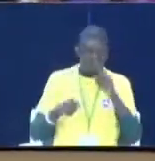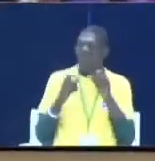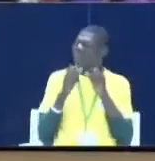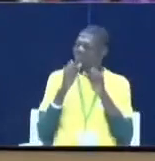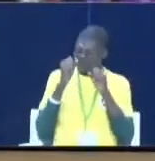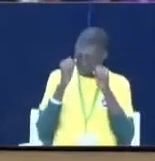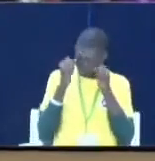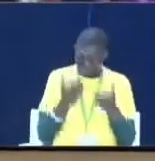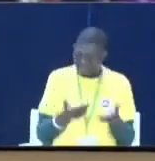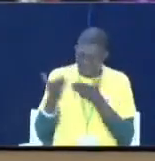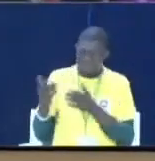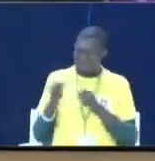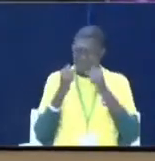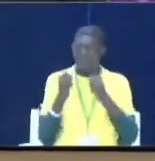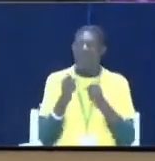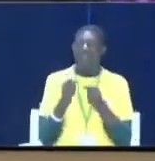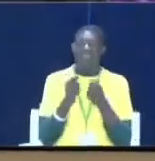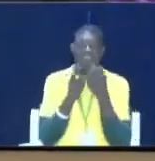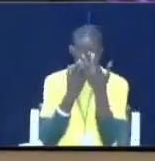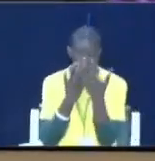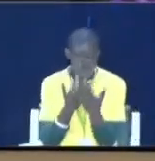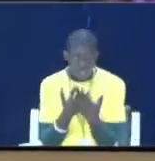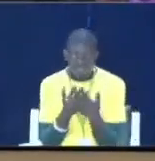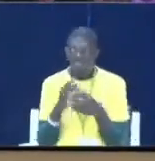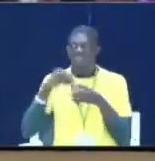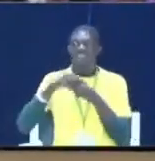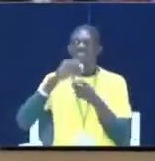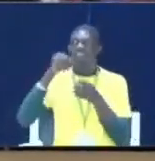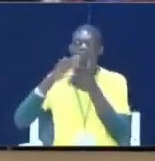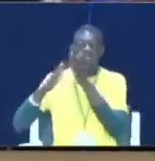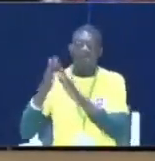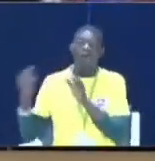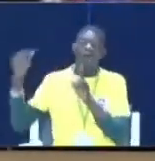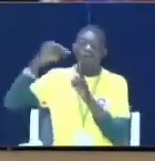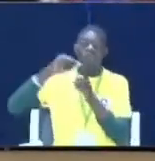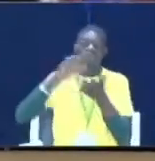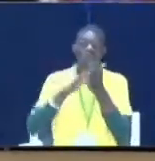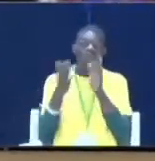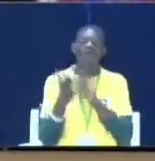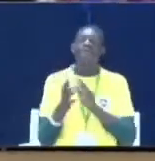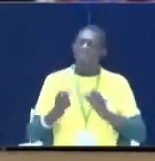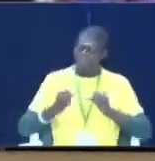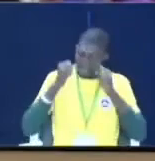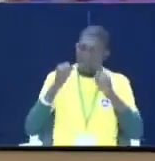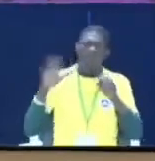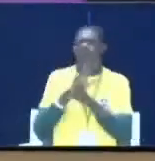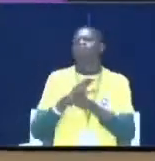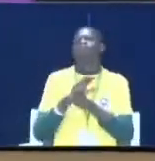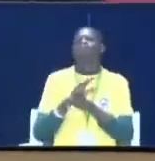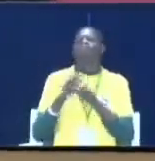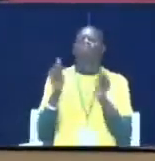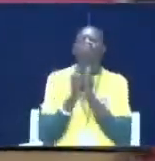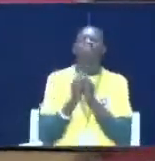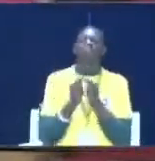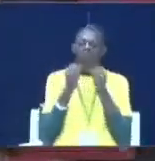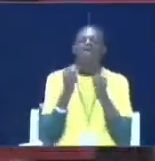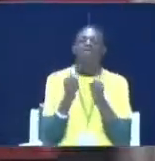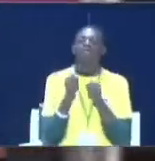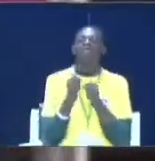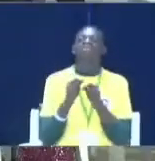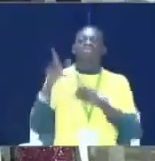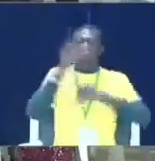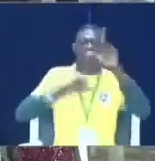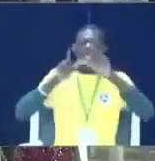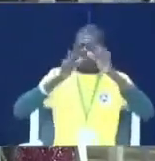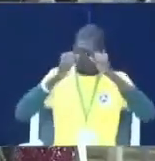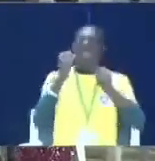The Bible says, he said, tarry ye therefore in Jerusalem until ye being endued with power. Somebody shout